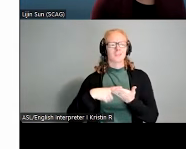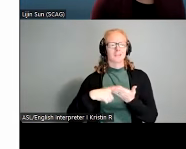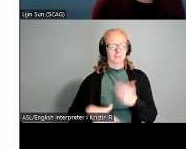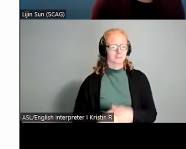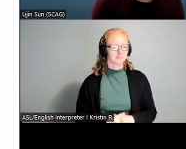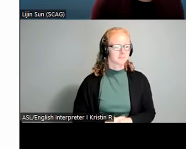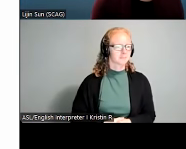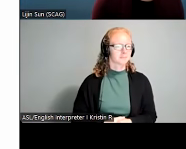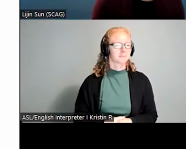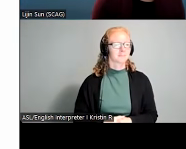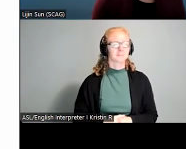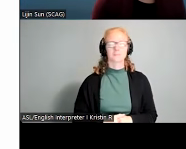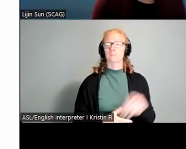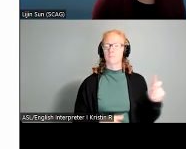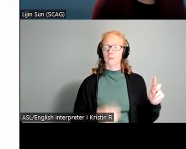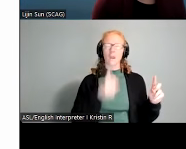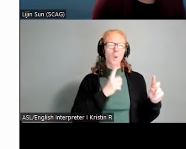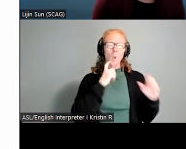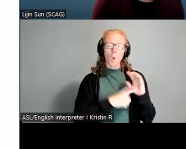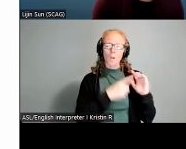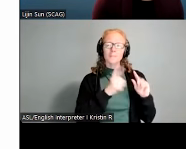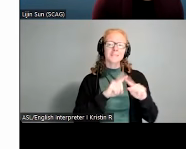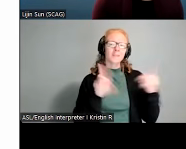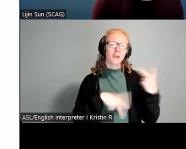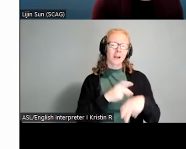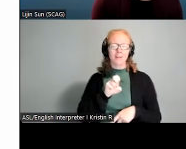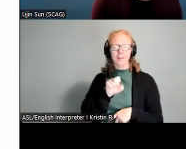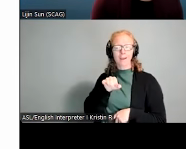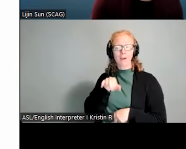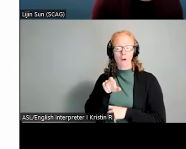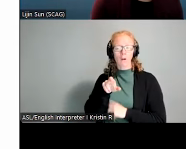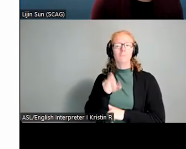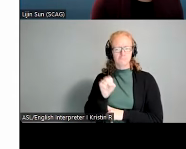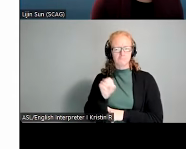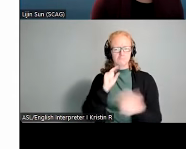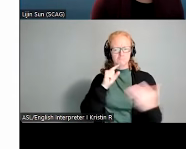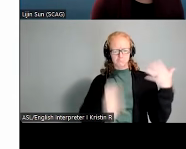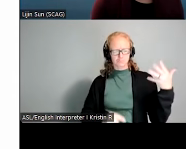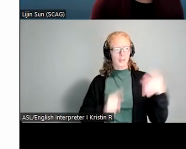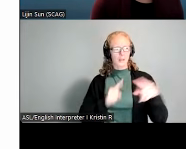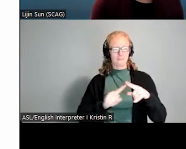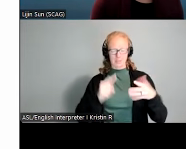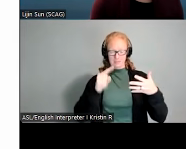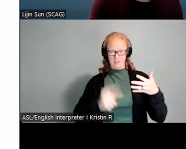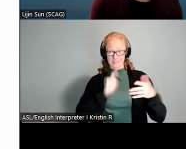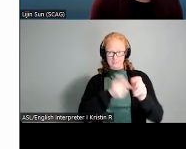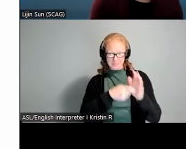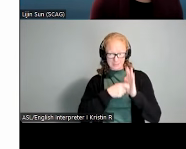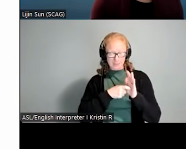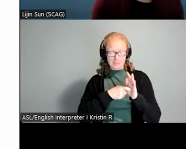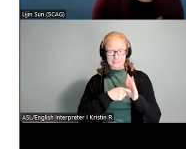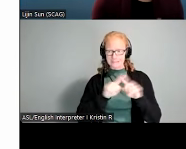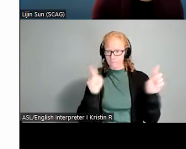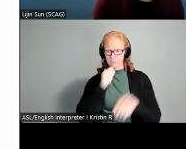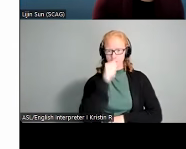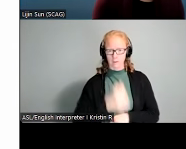out on this slide is even though there are different types of EIRs, there are really no different CEQA requirements. For example, there's